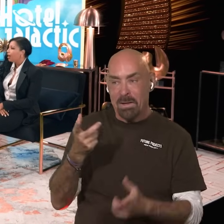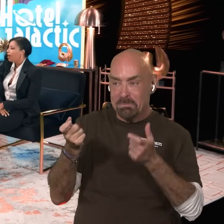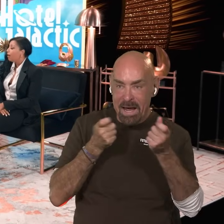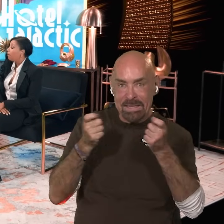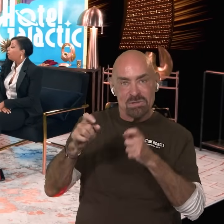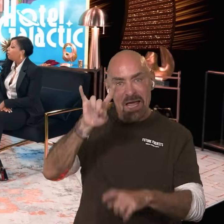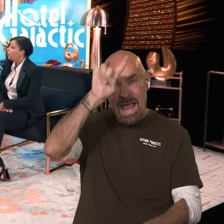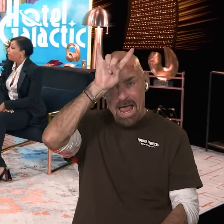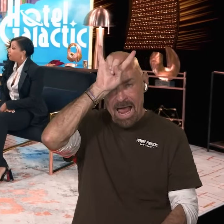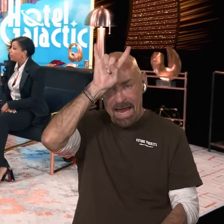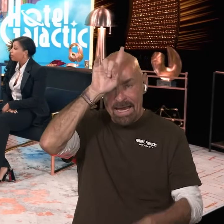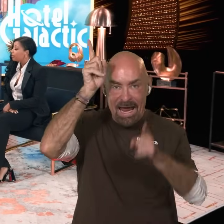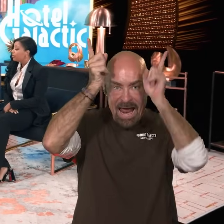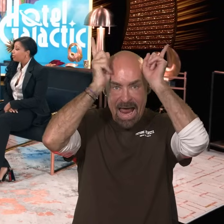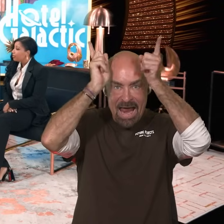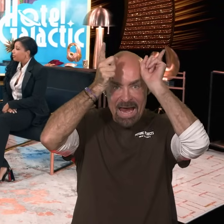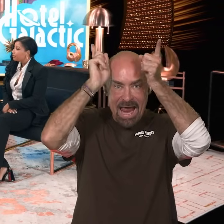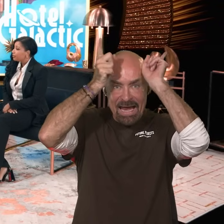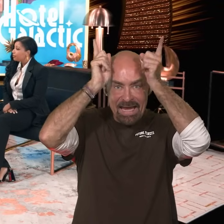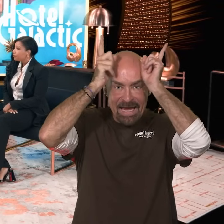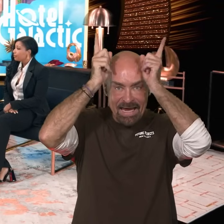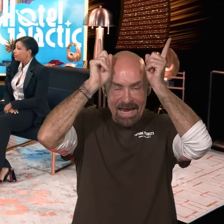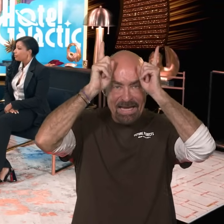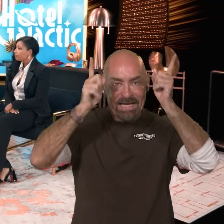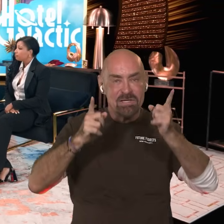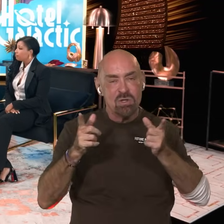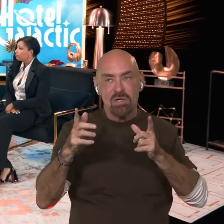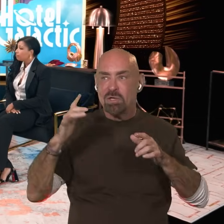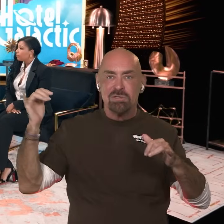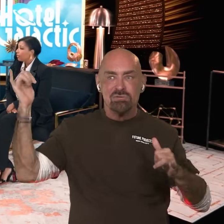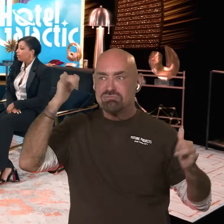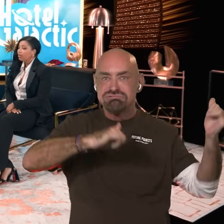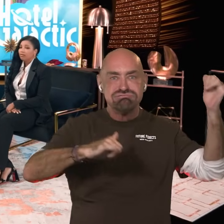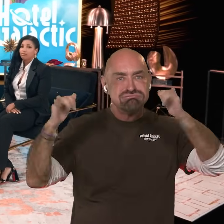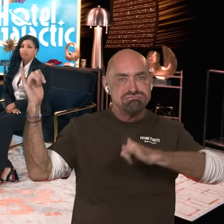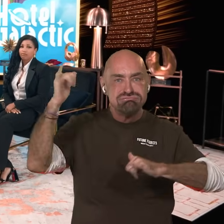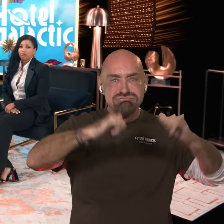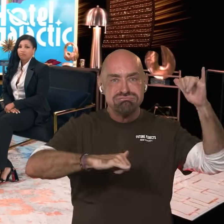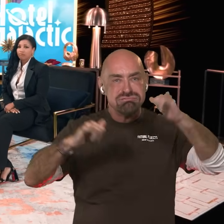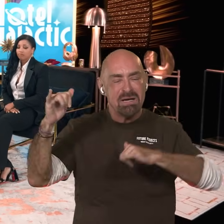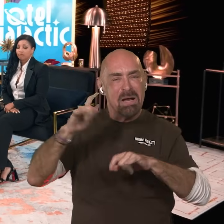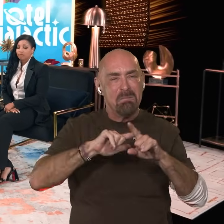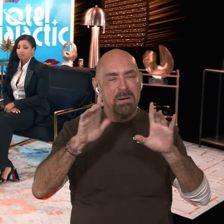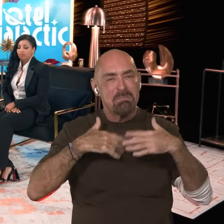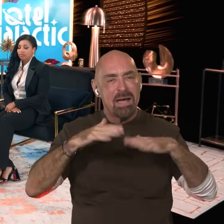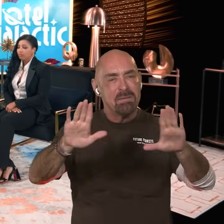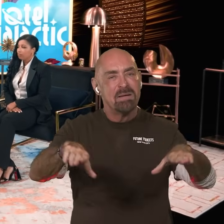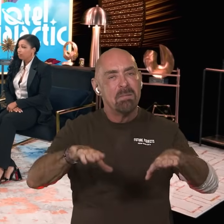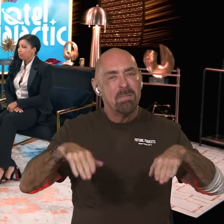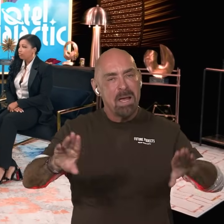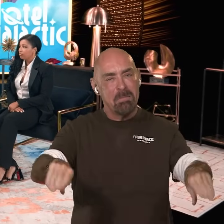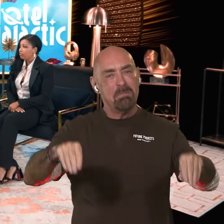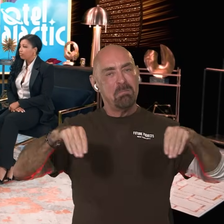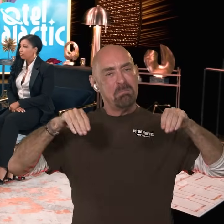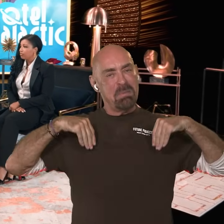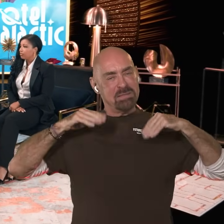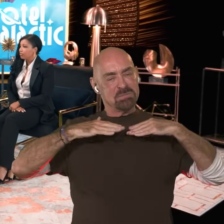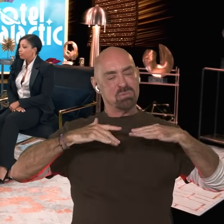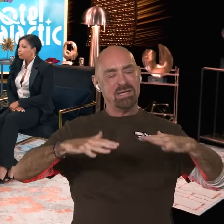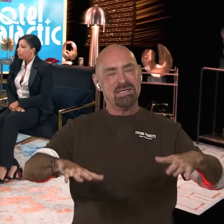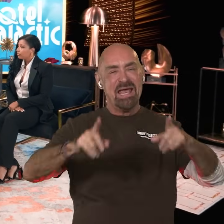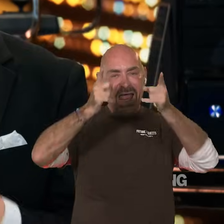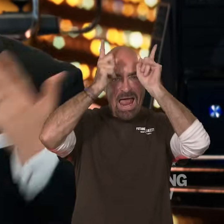alien travelers. I just worry that my quaint taste and timeless valence bedspreads just might not be suitable for